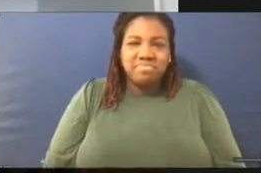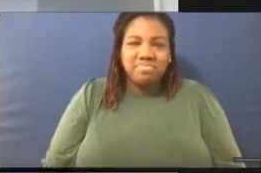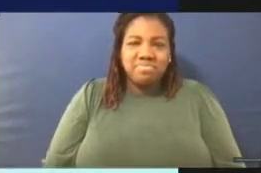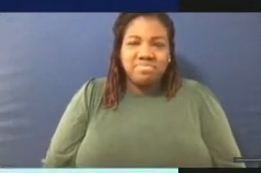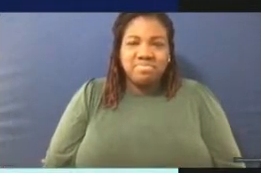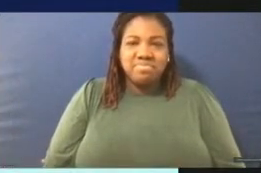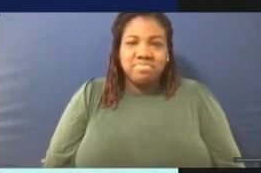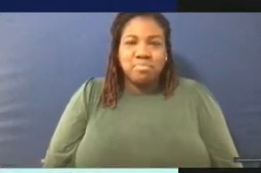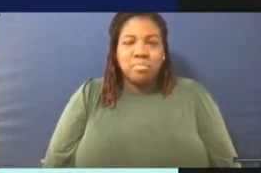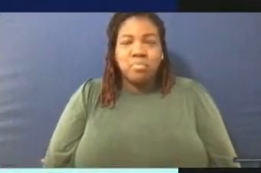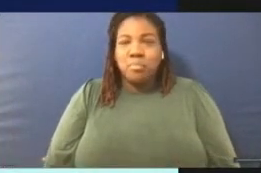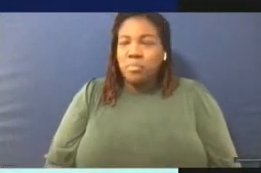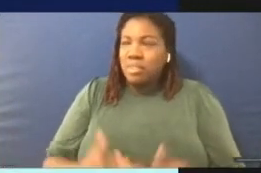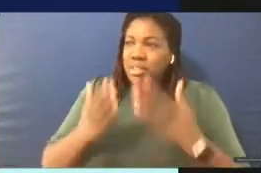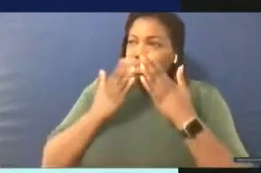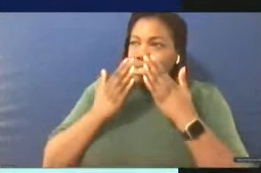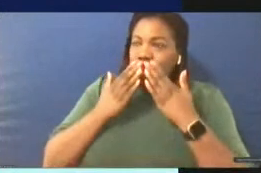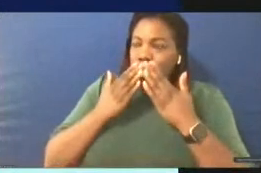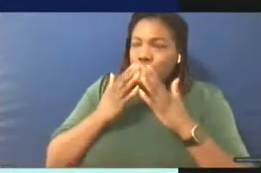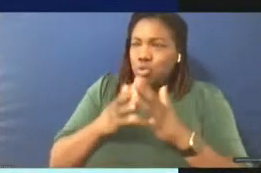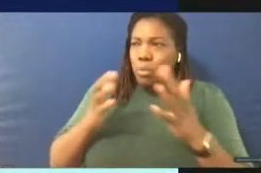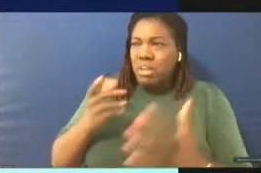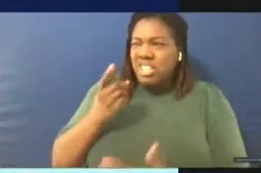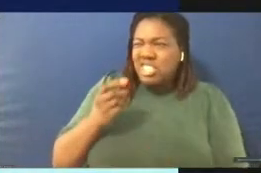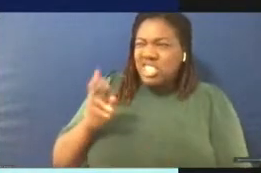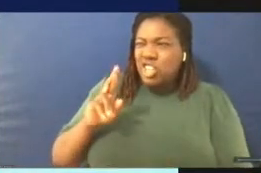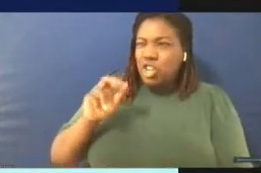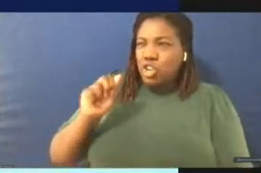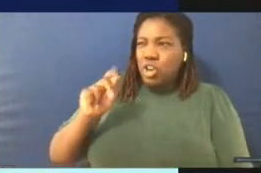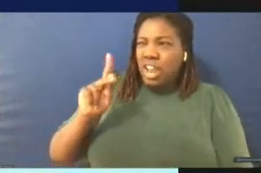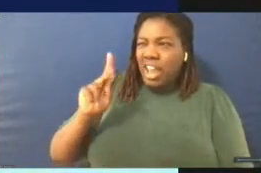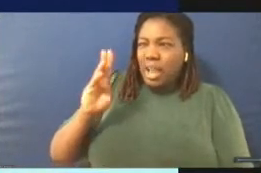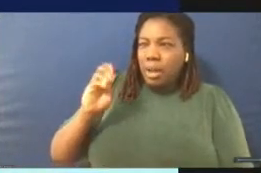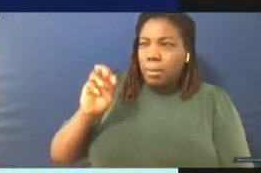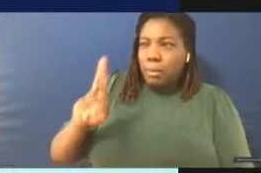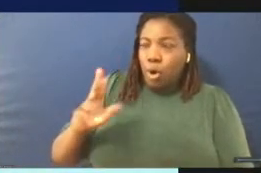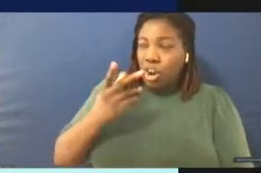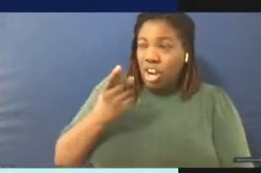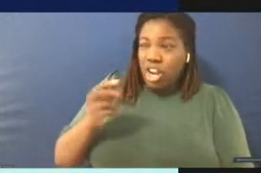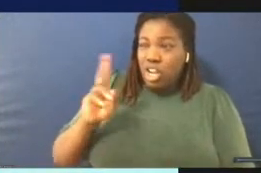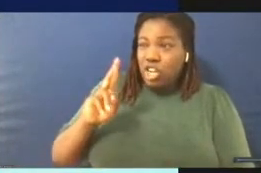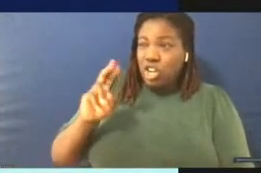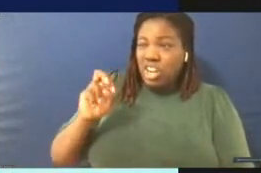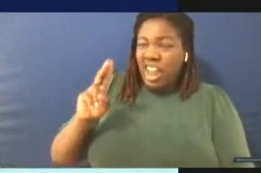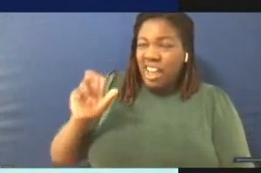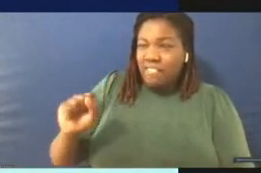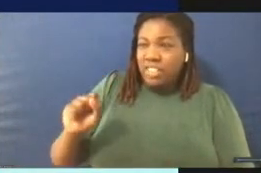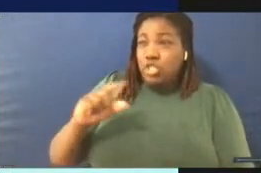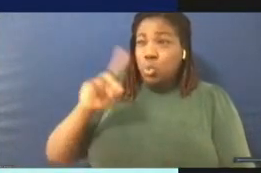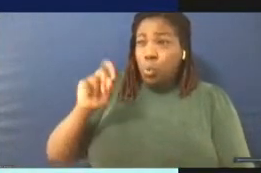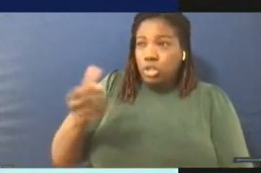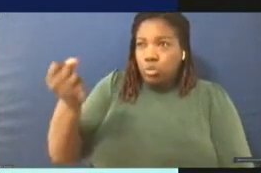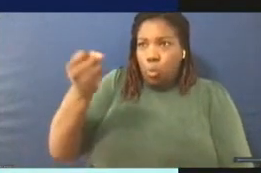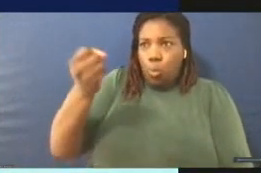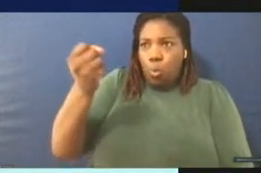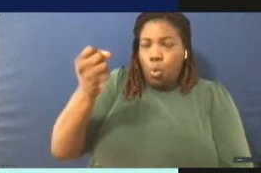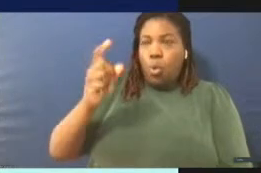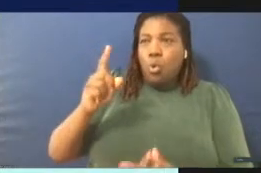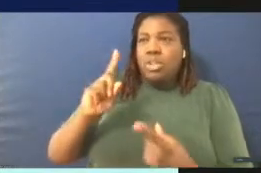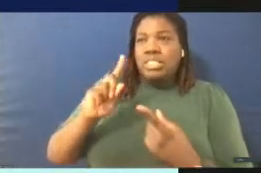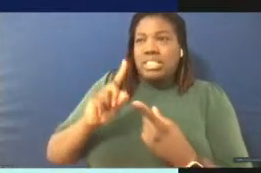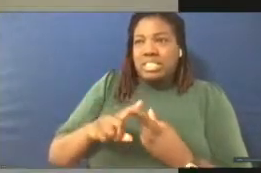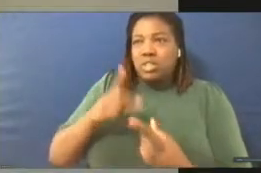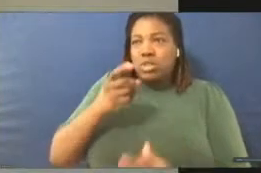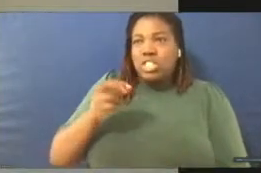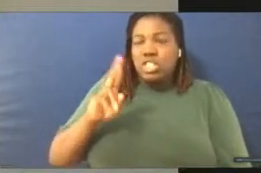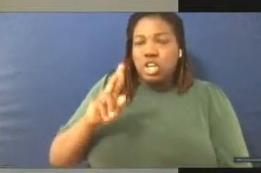Thank you so much, Drs. Akbar and Evans, but we'll hold our questions until after we hear from Dr. Karnik. Dr. Karnik, please.